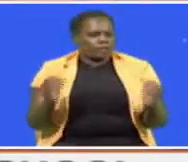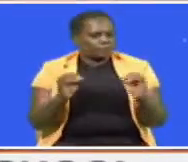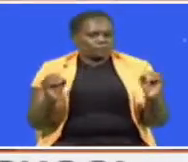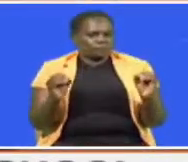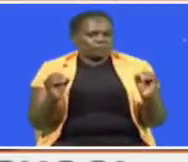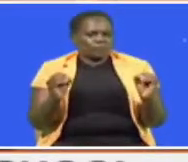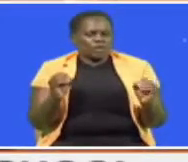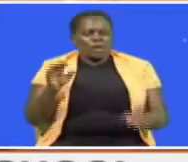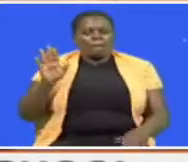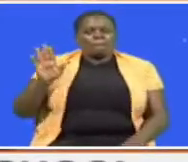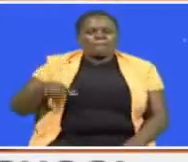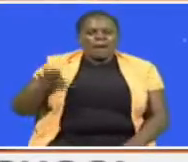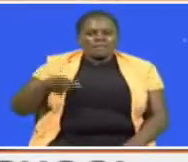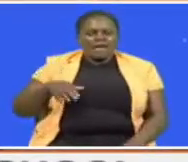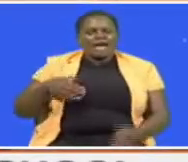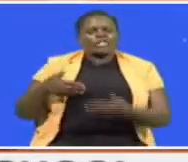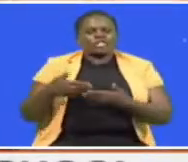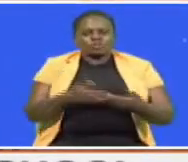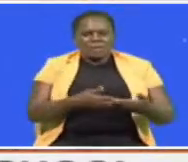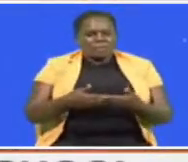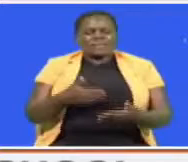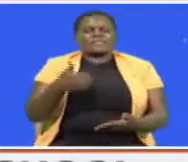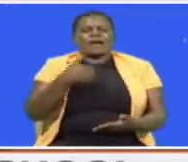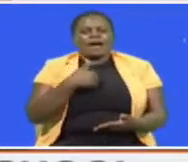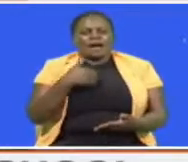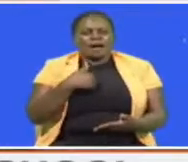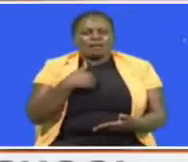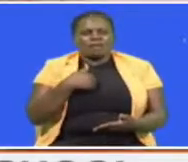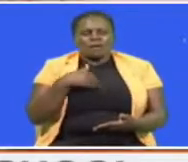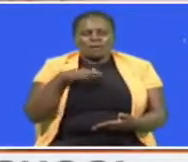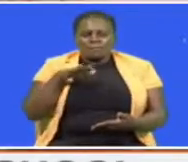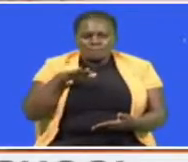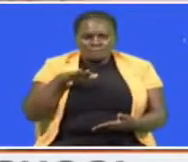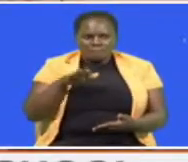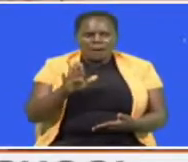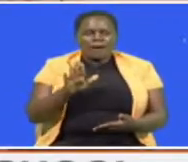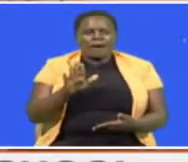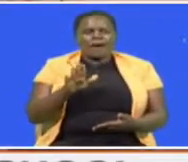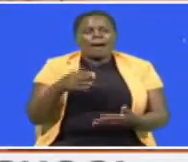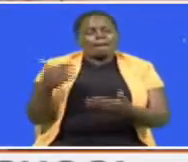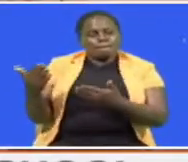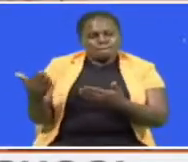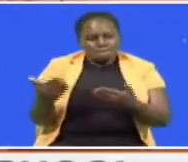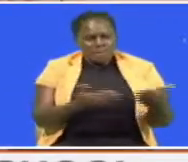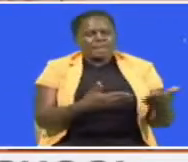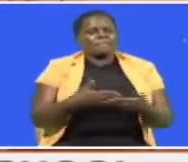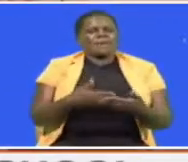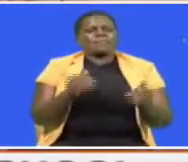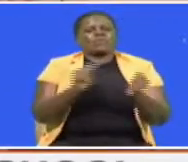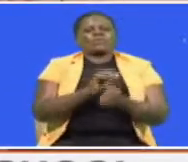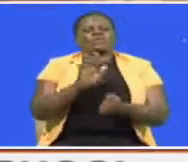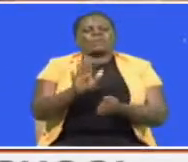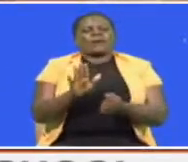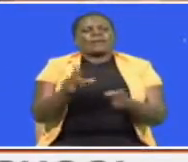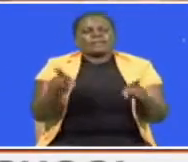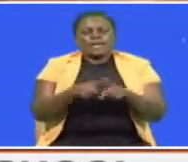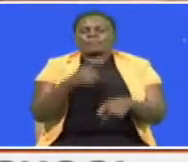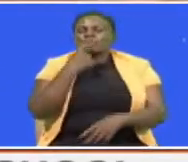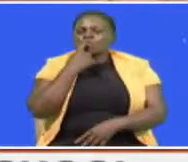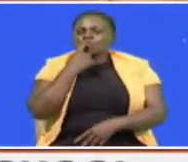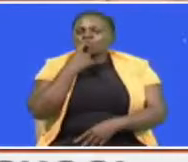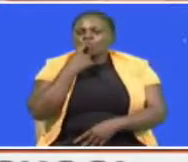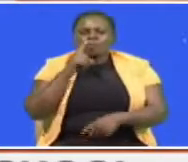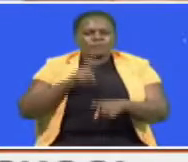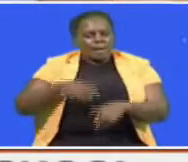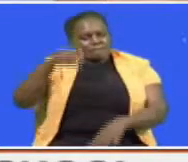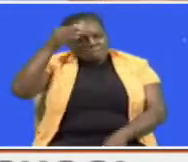rather they are mothers with children. Hence, they are allowed to bring the young ones along and even breastfeed